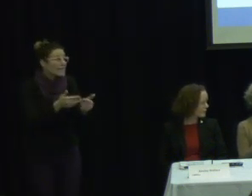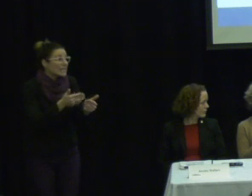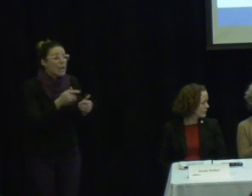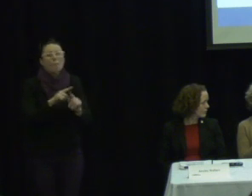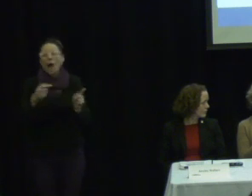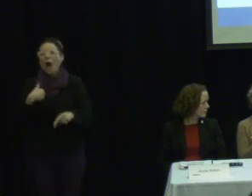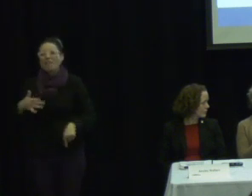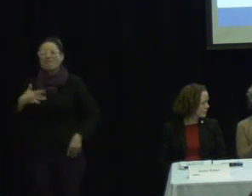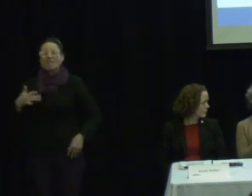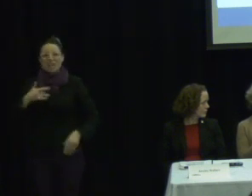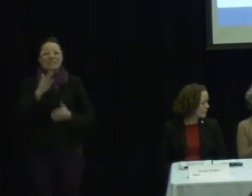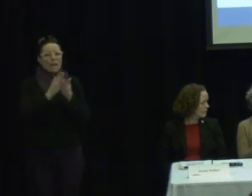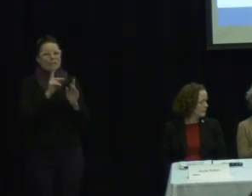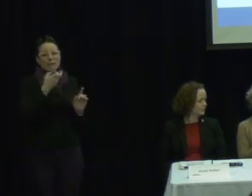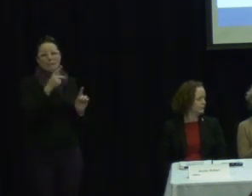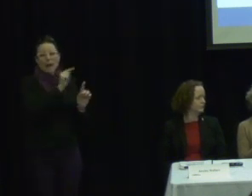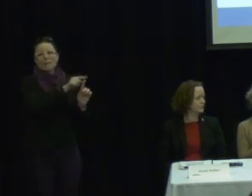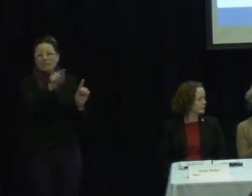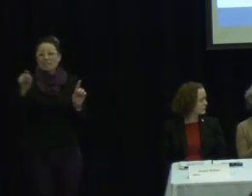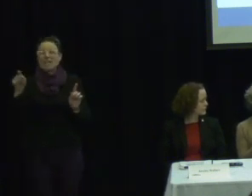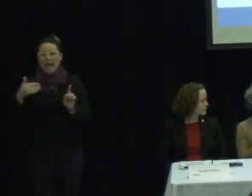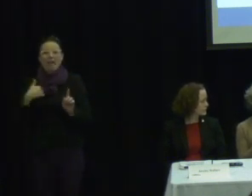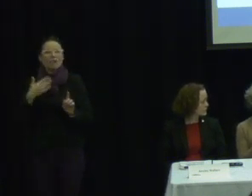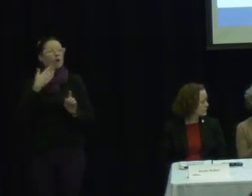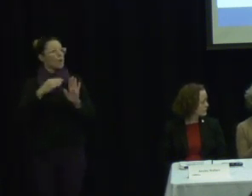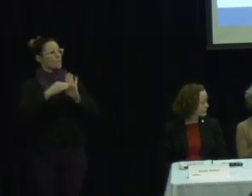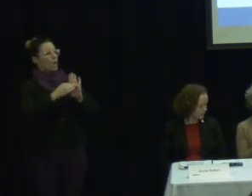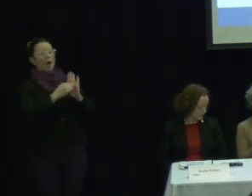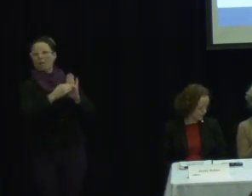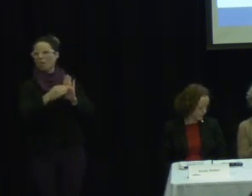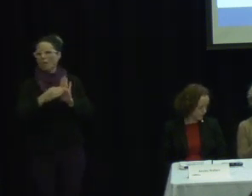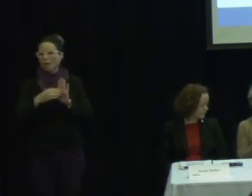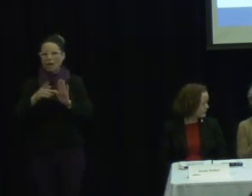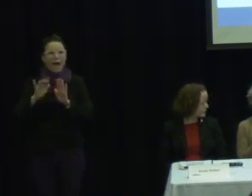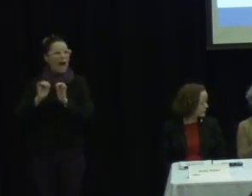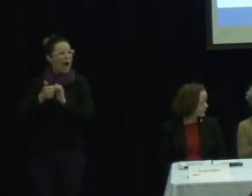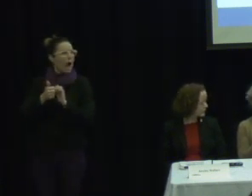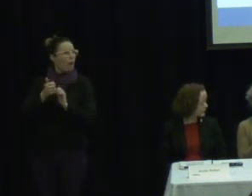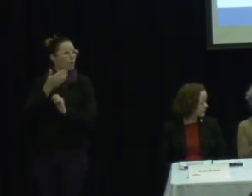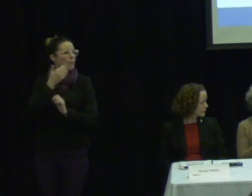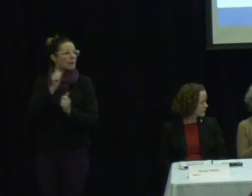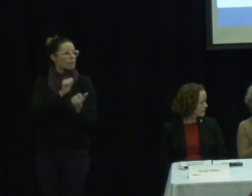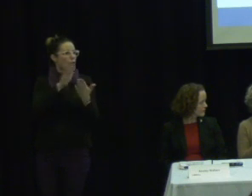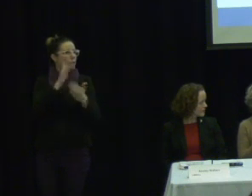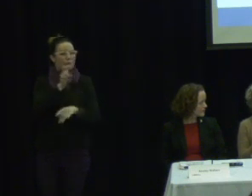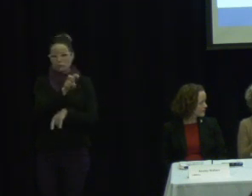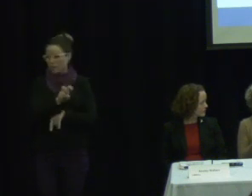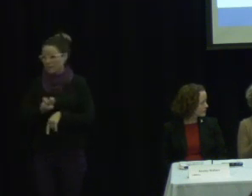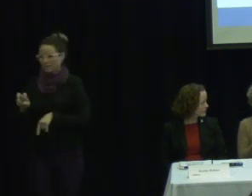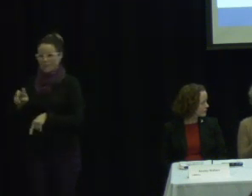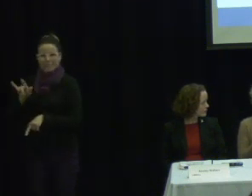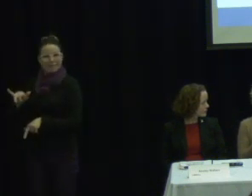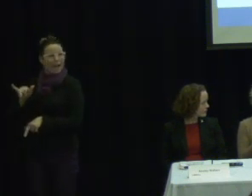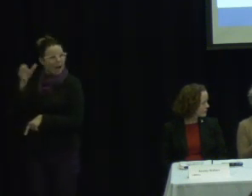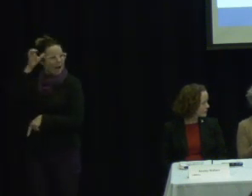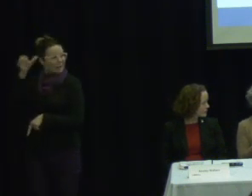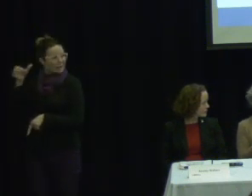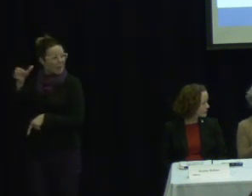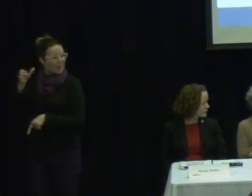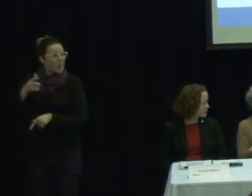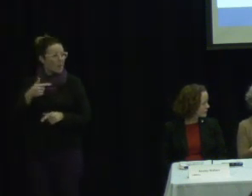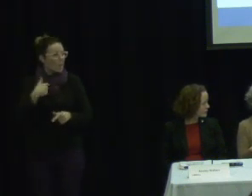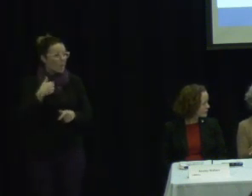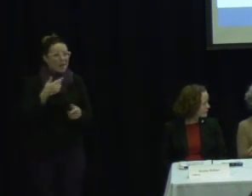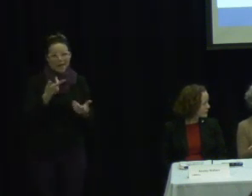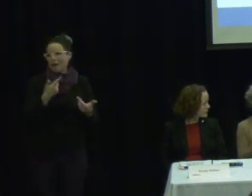and we can figure out who those model departments are. I won't name them here, but I think I know who many of them